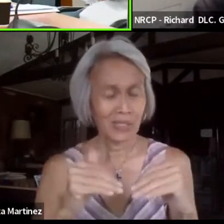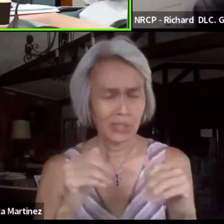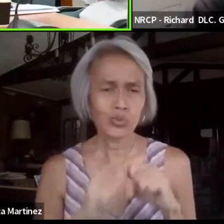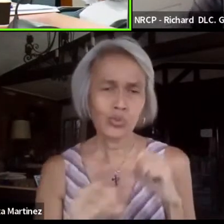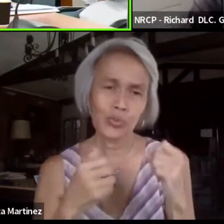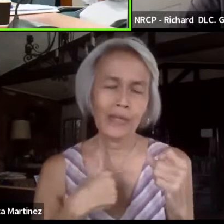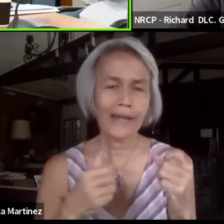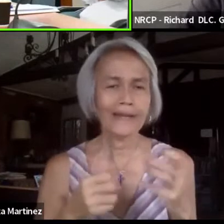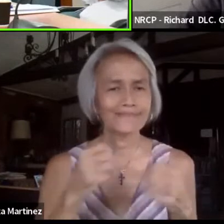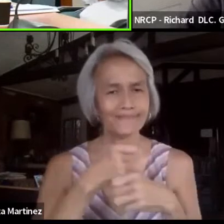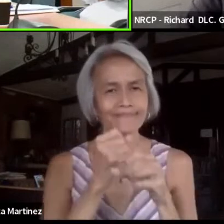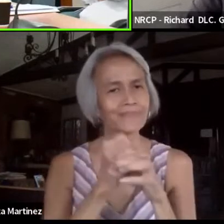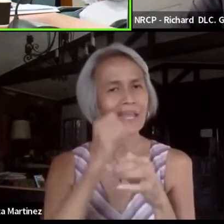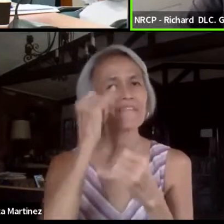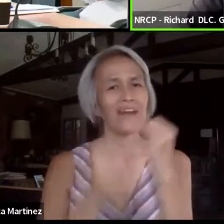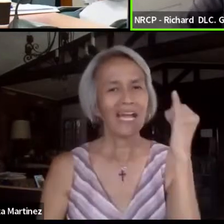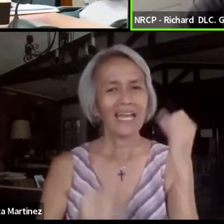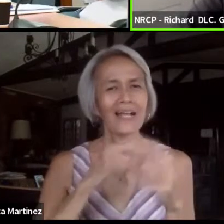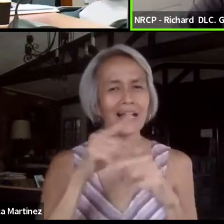I think